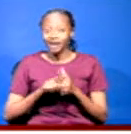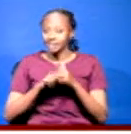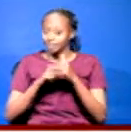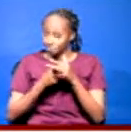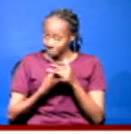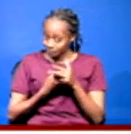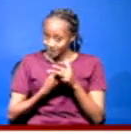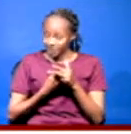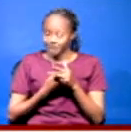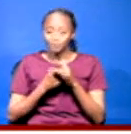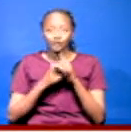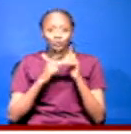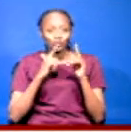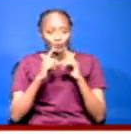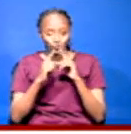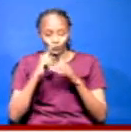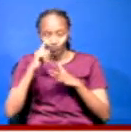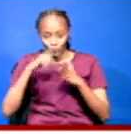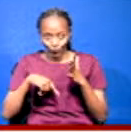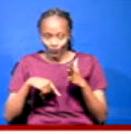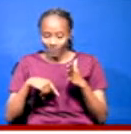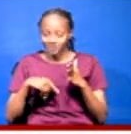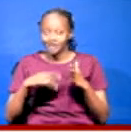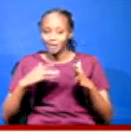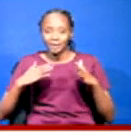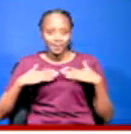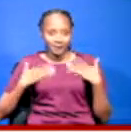a great pleasure to join you today